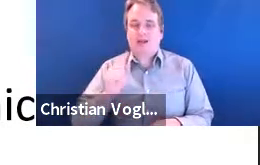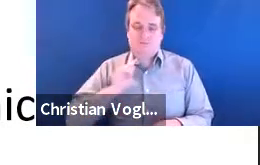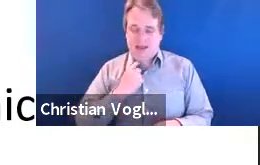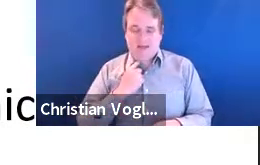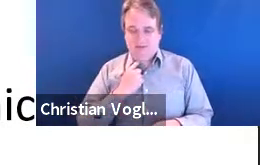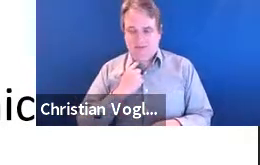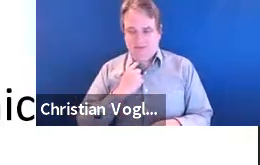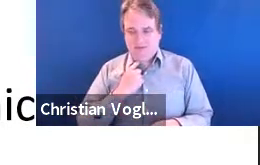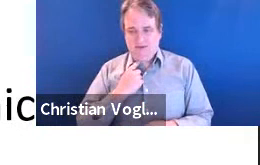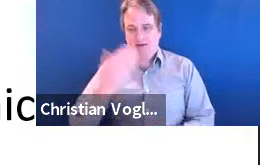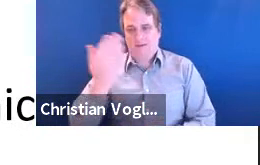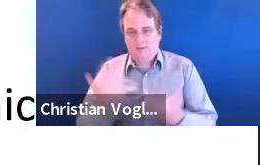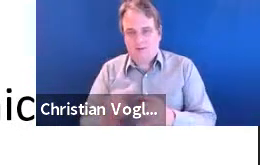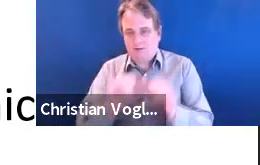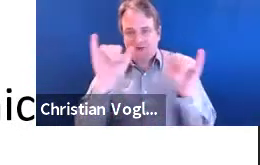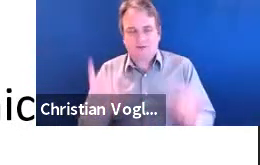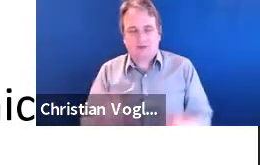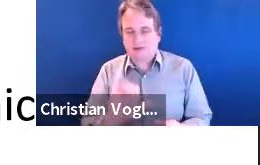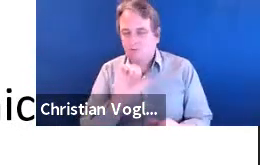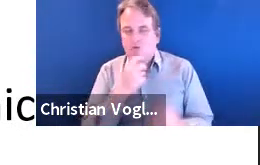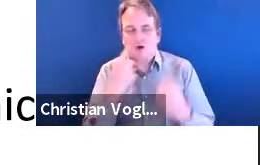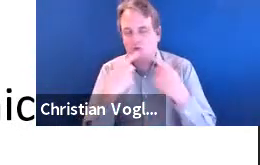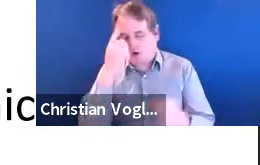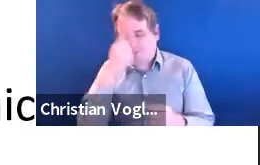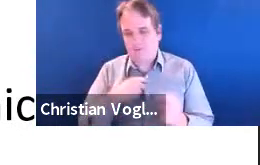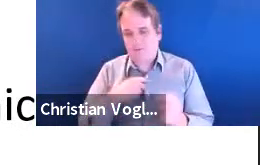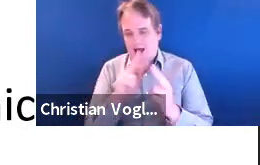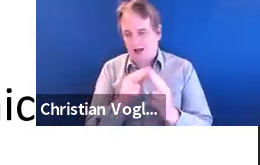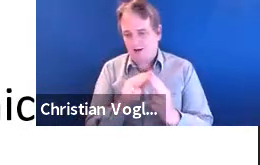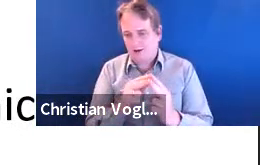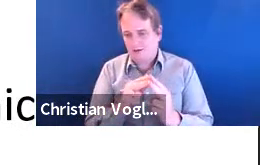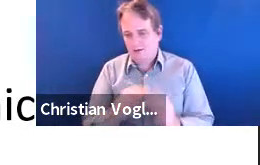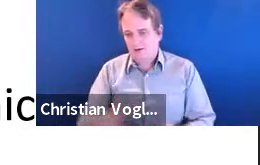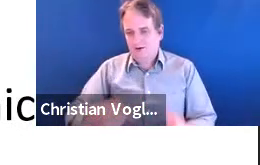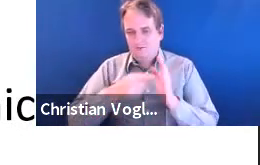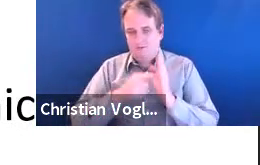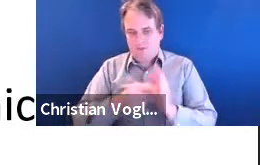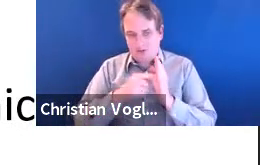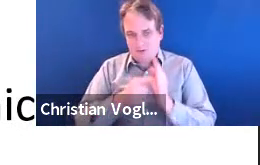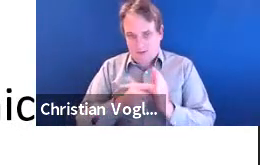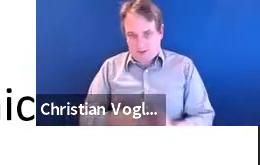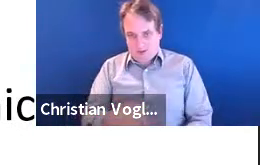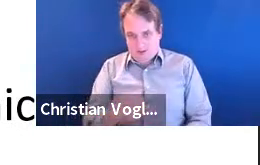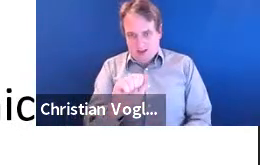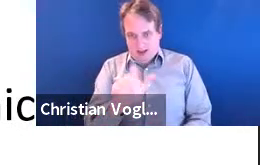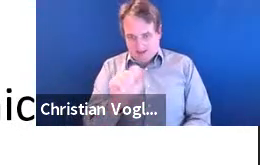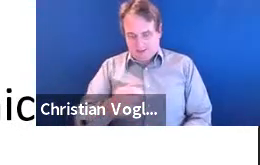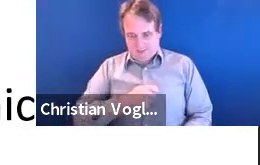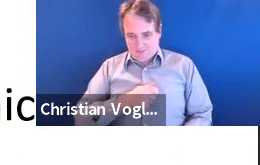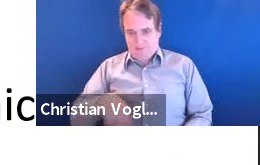effective. There's also the question of deaf and hard of hearing people having an accent.